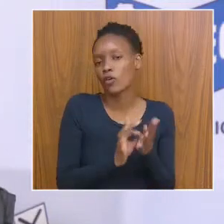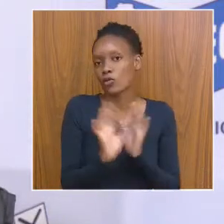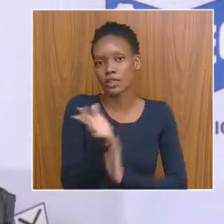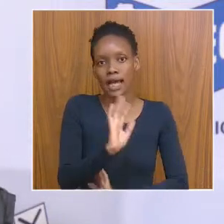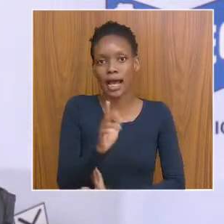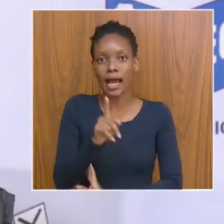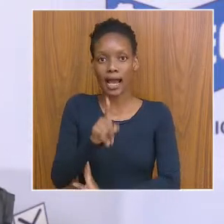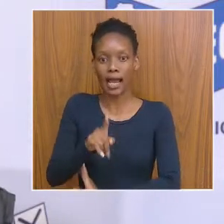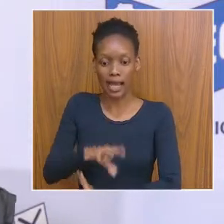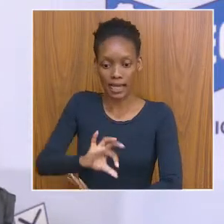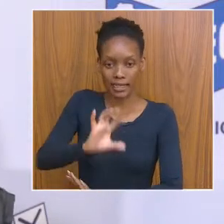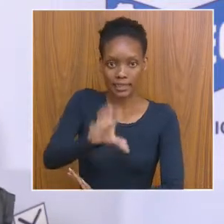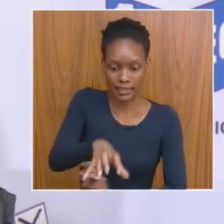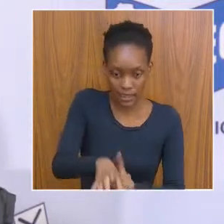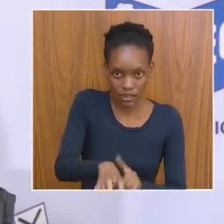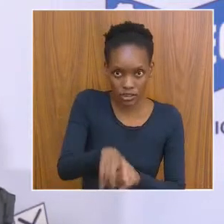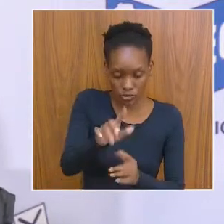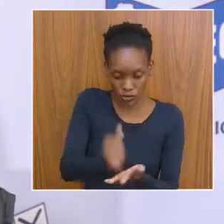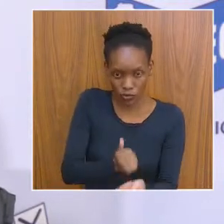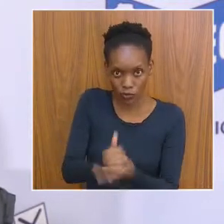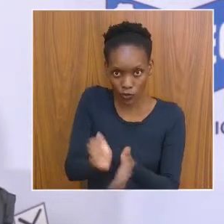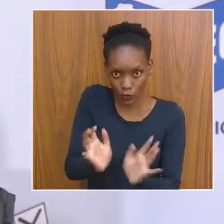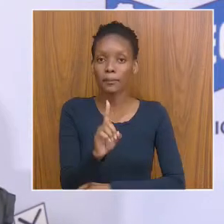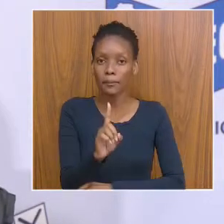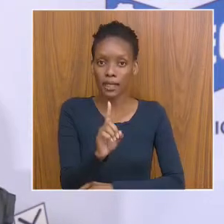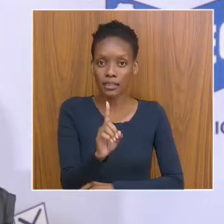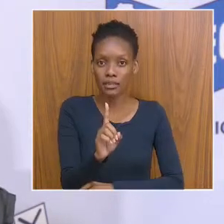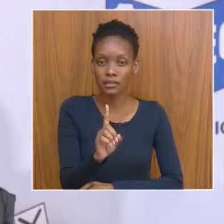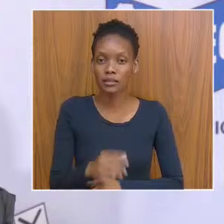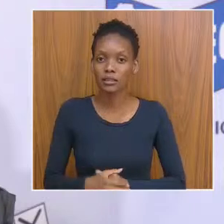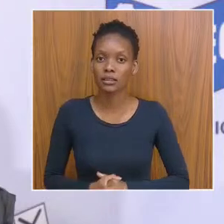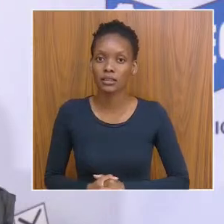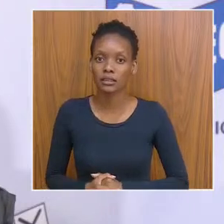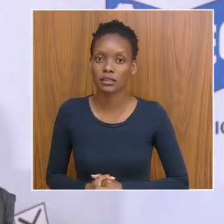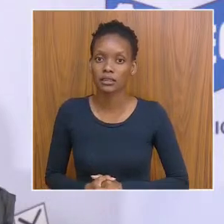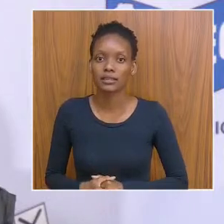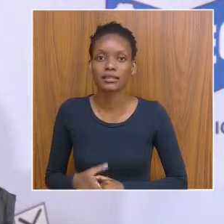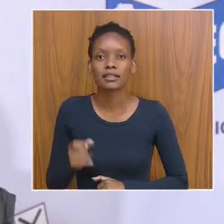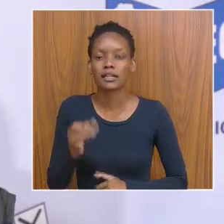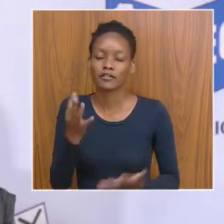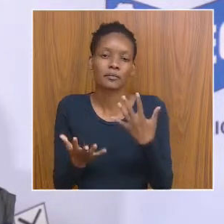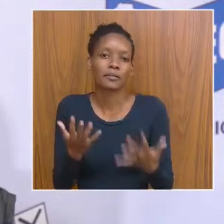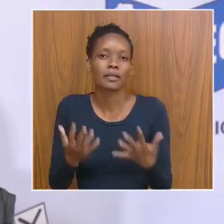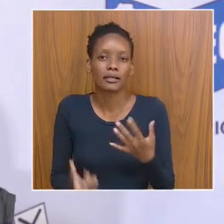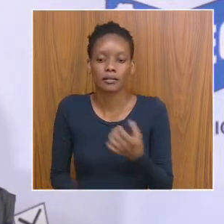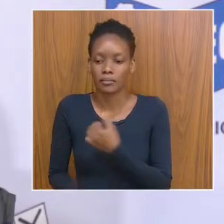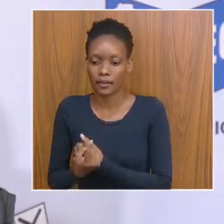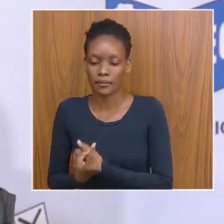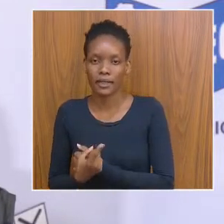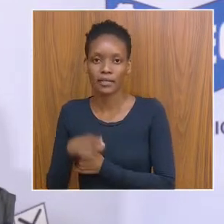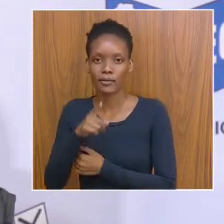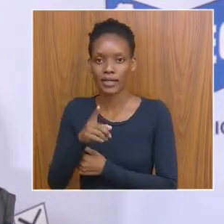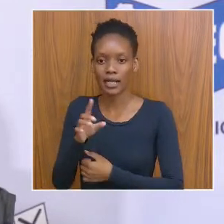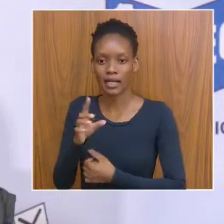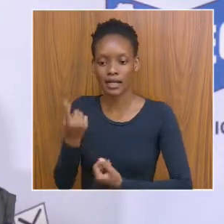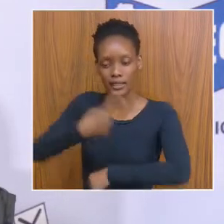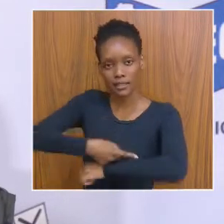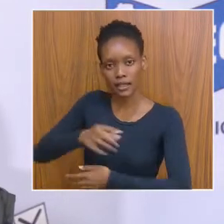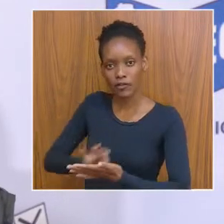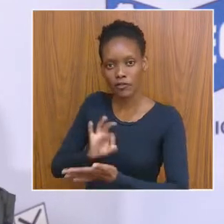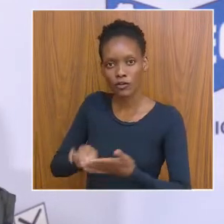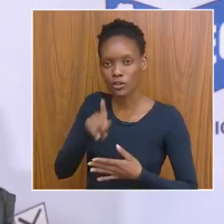general principle in election administrations. Who will inevitably be away from their voting districts on election